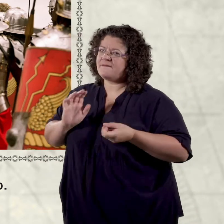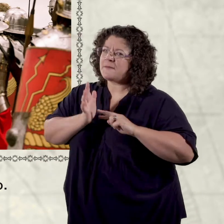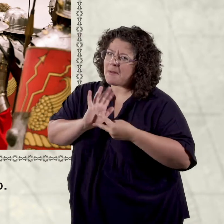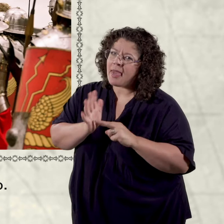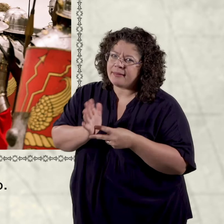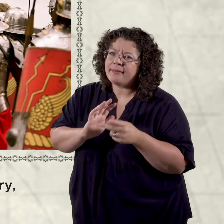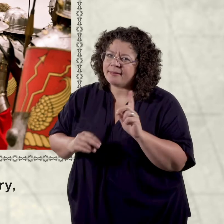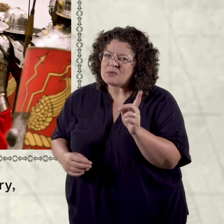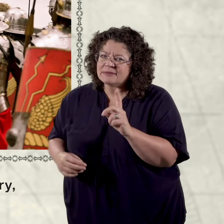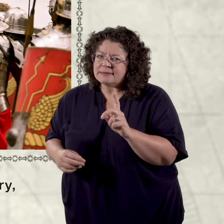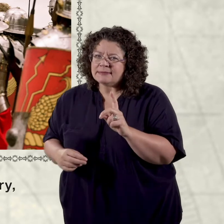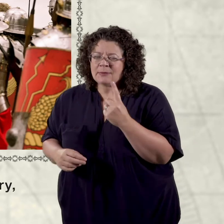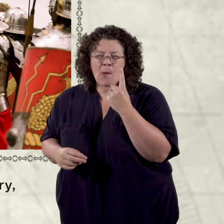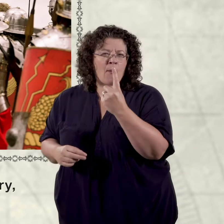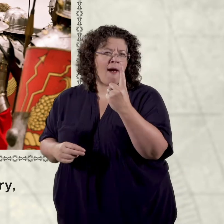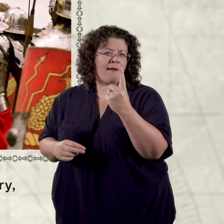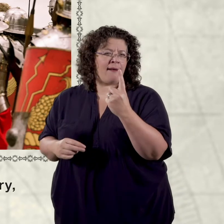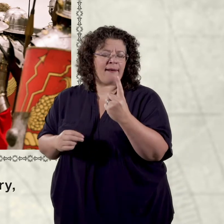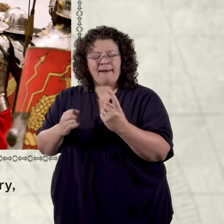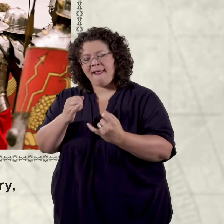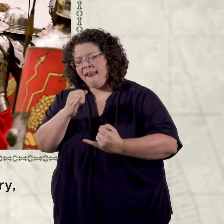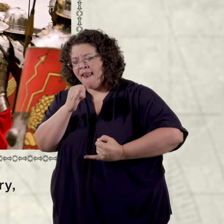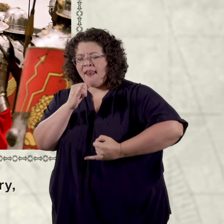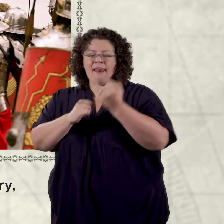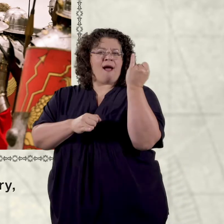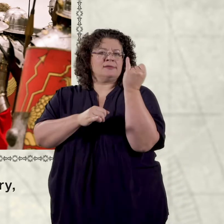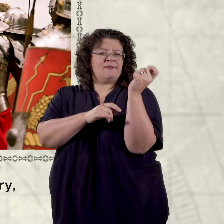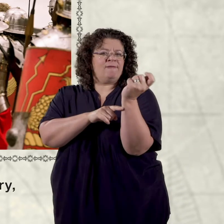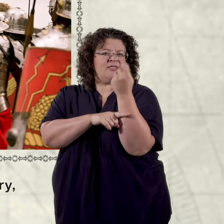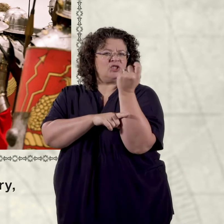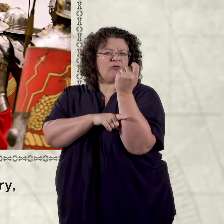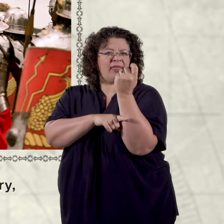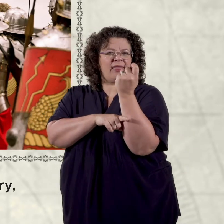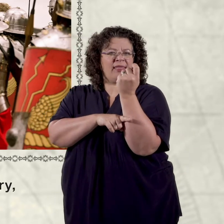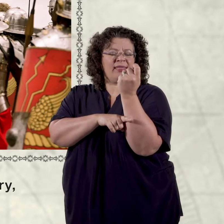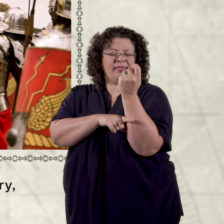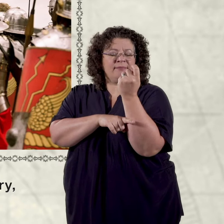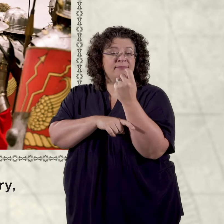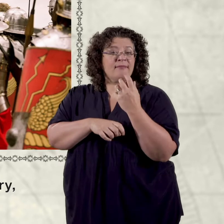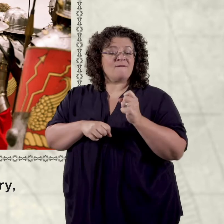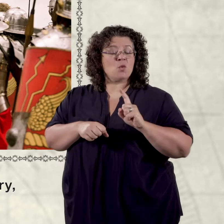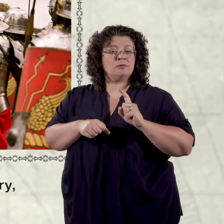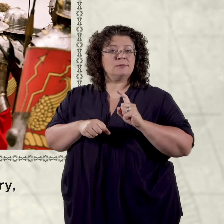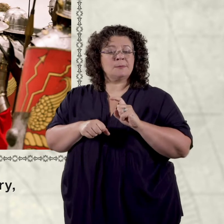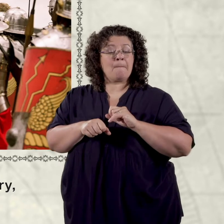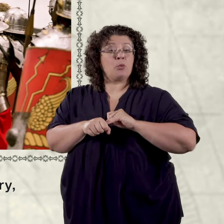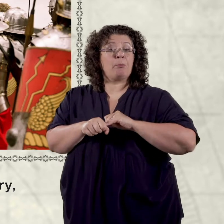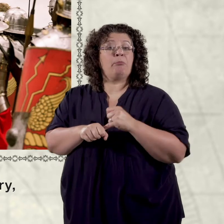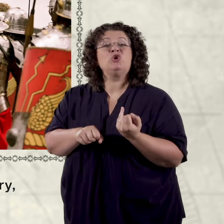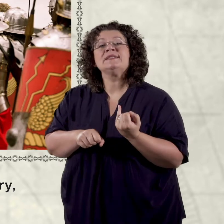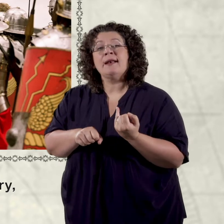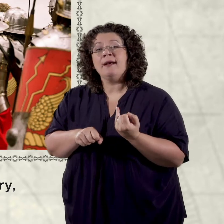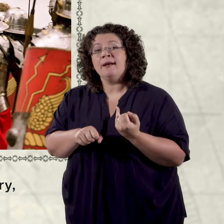I did have a plan. One last